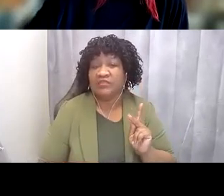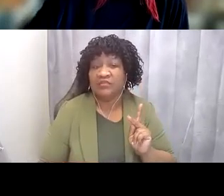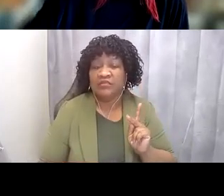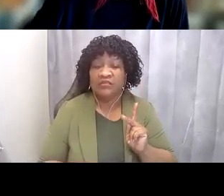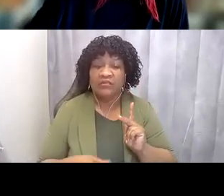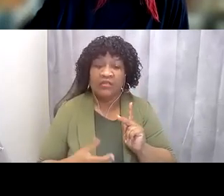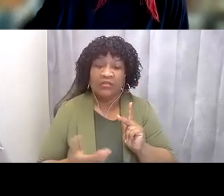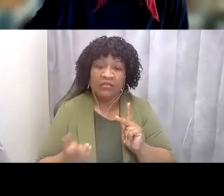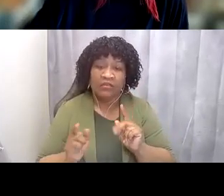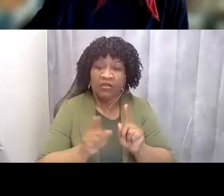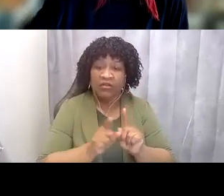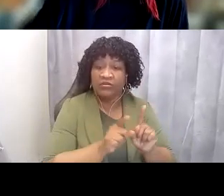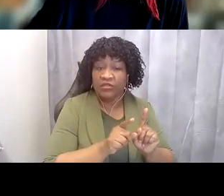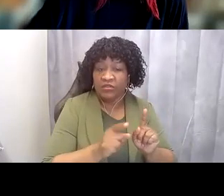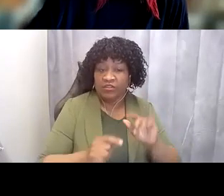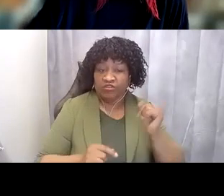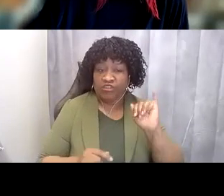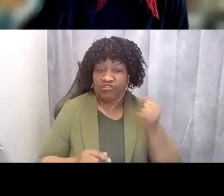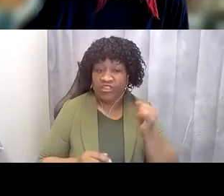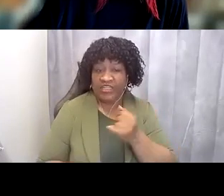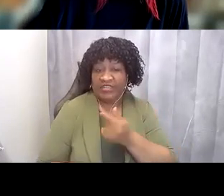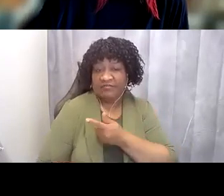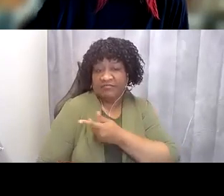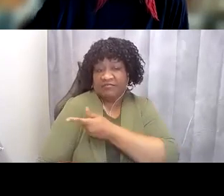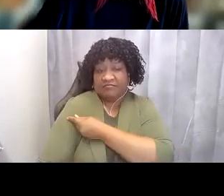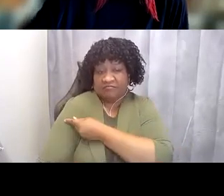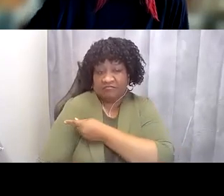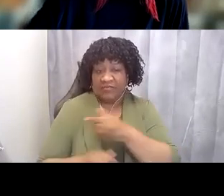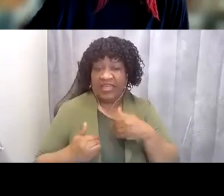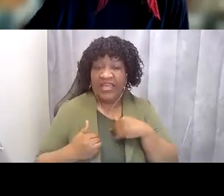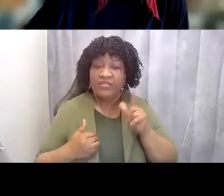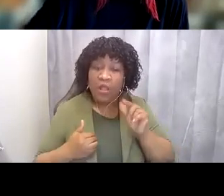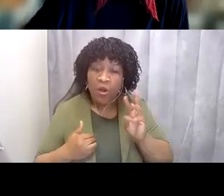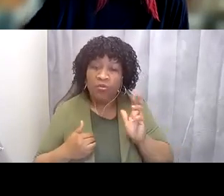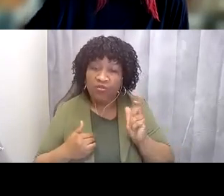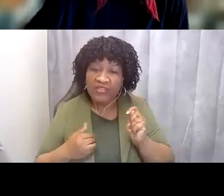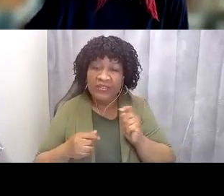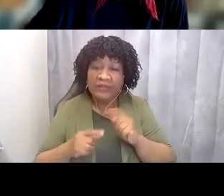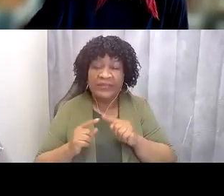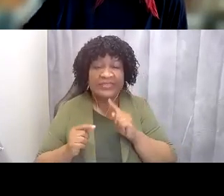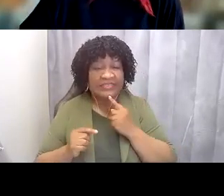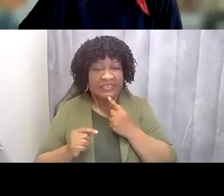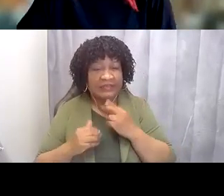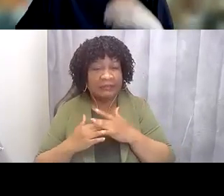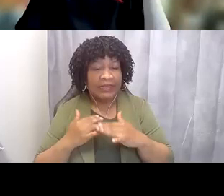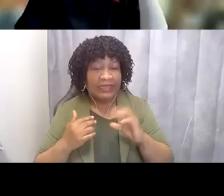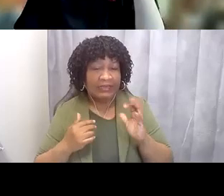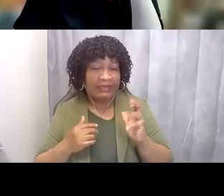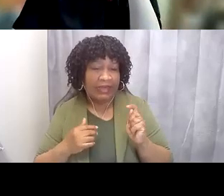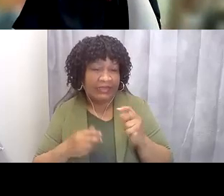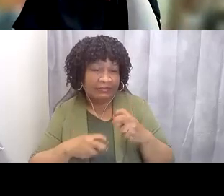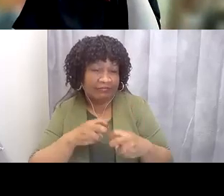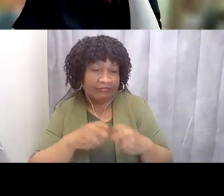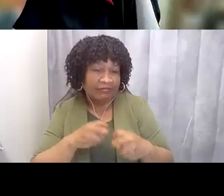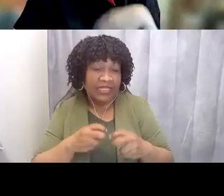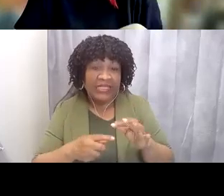including Johnson & Johnson has a low risk, but it's a serious risk of blood clotting disorder, and especially for